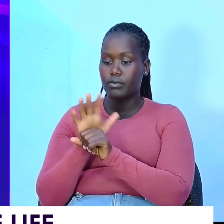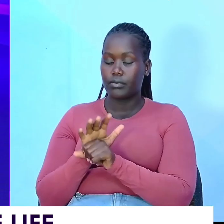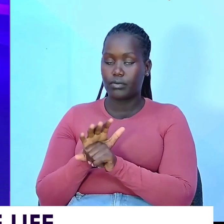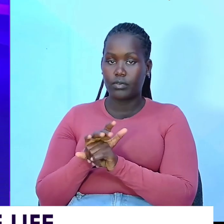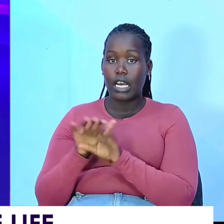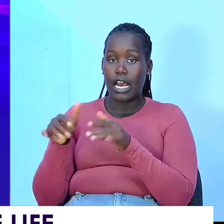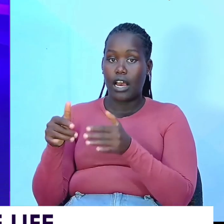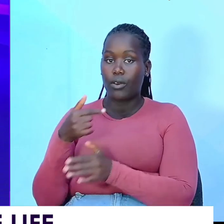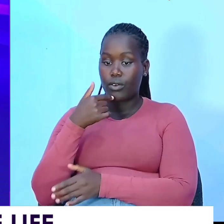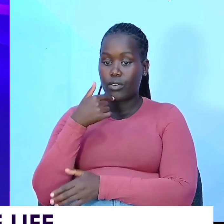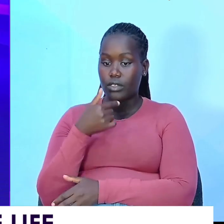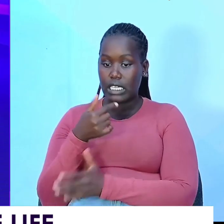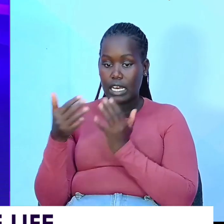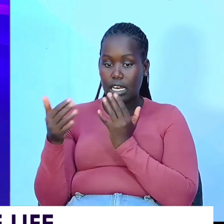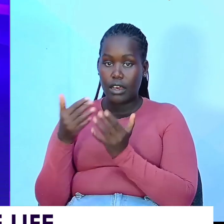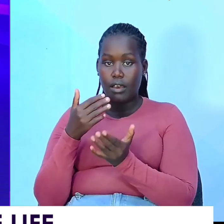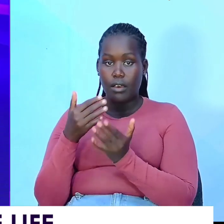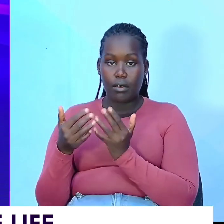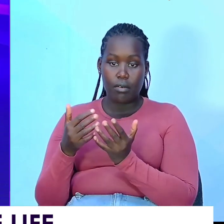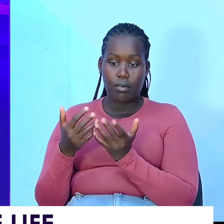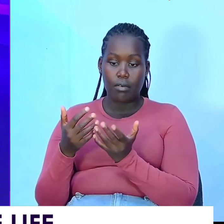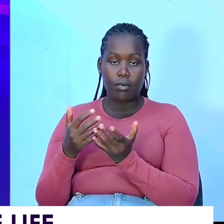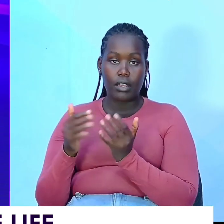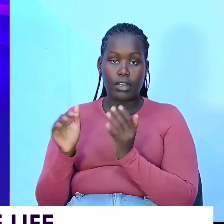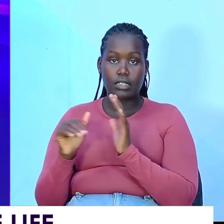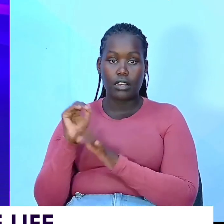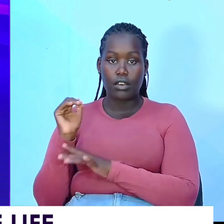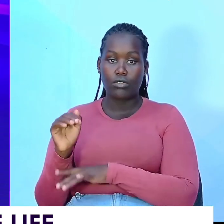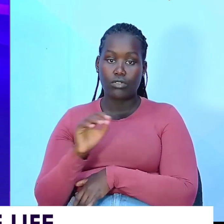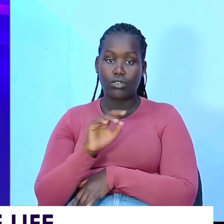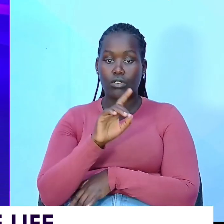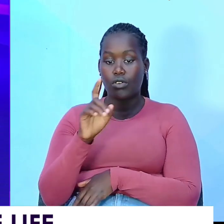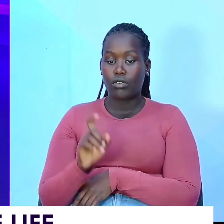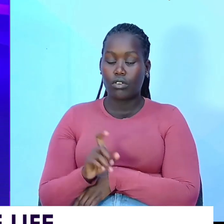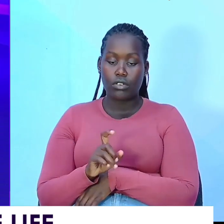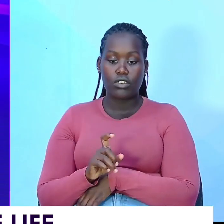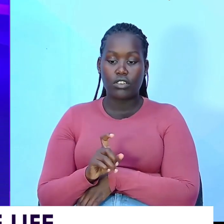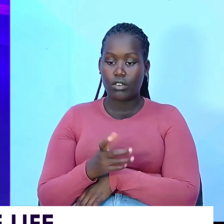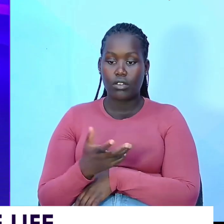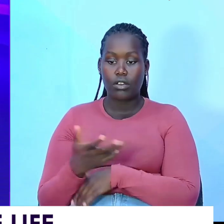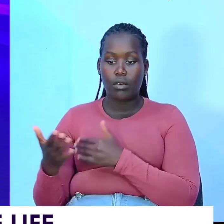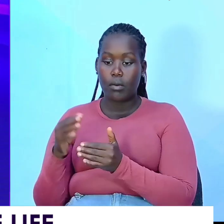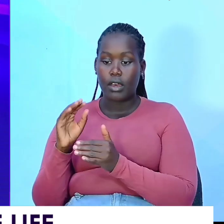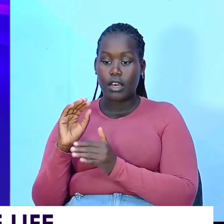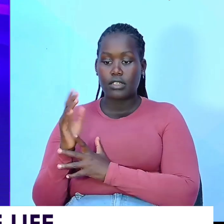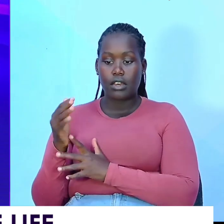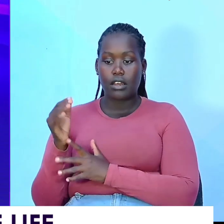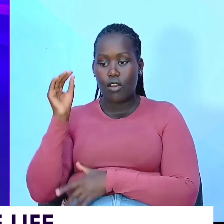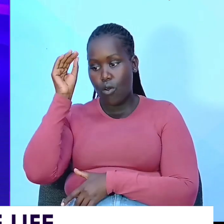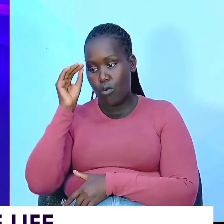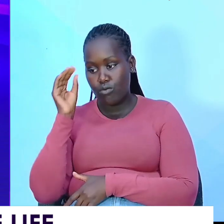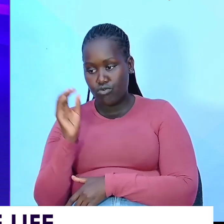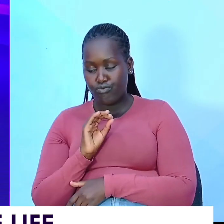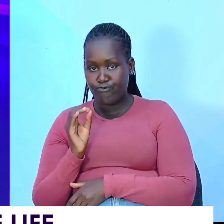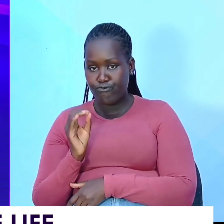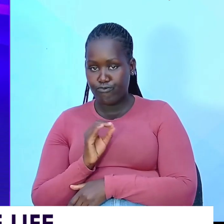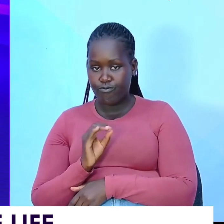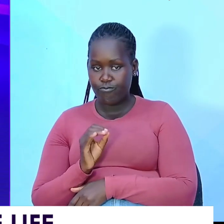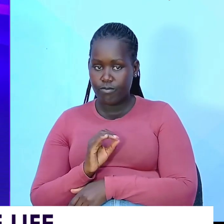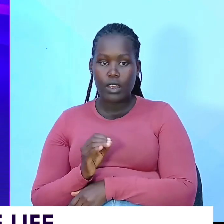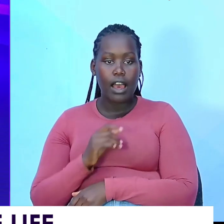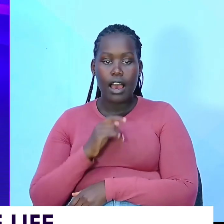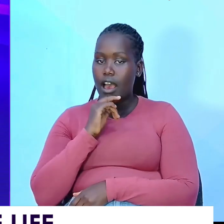saying, maybe beating is already out of question. It's no longer an option. I wonder how many